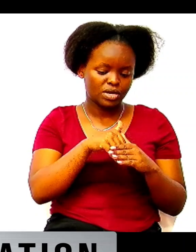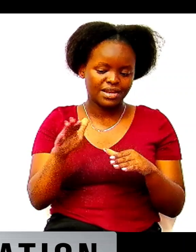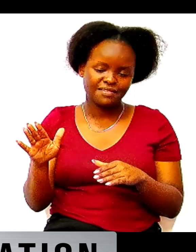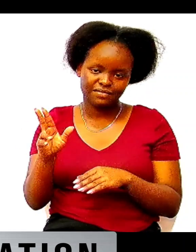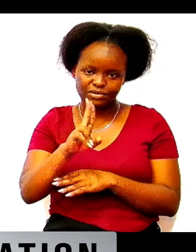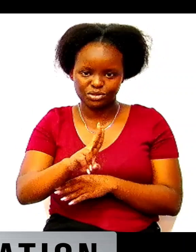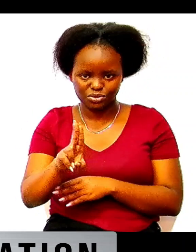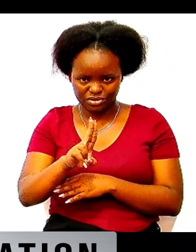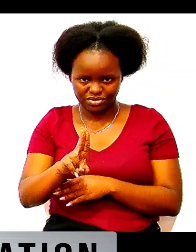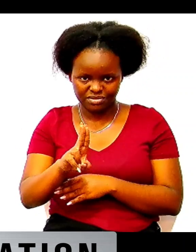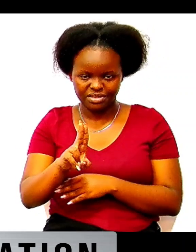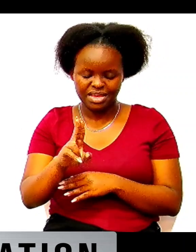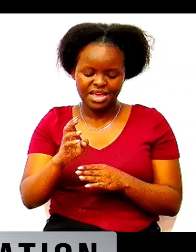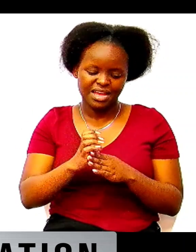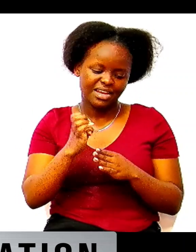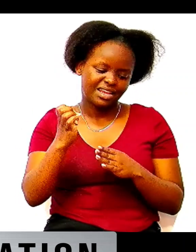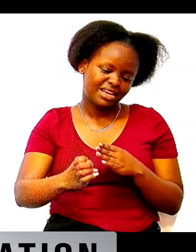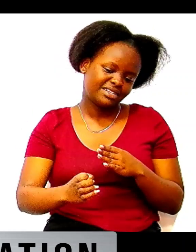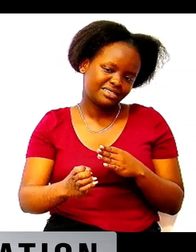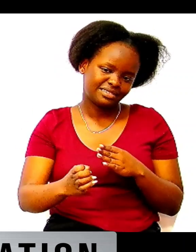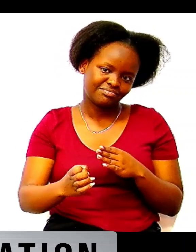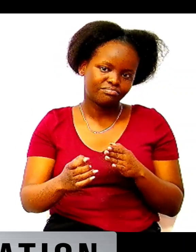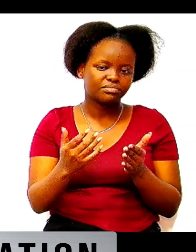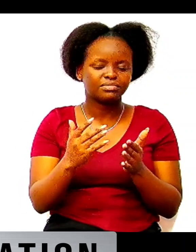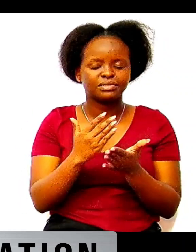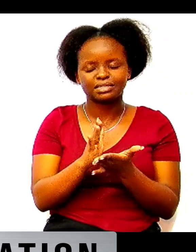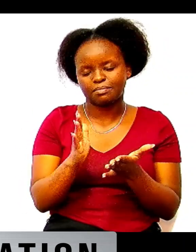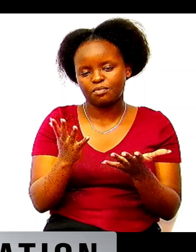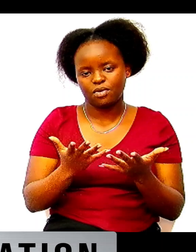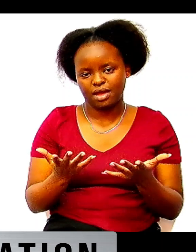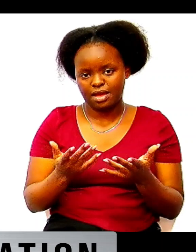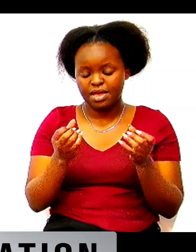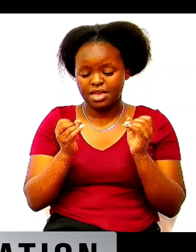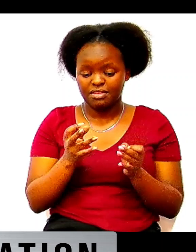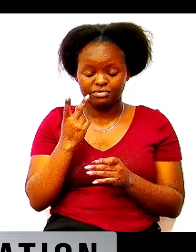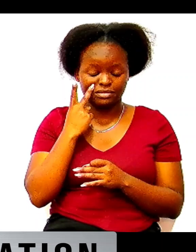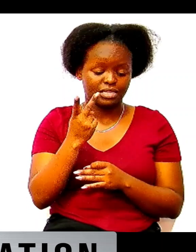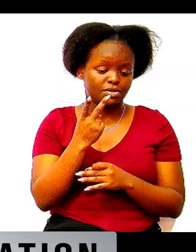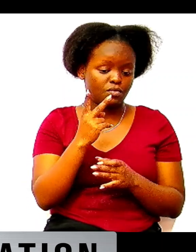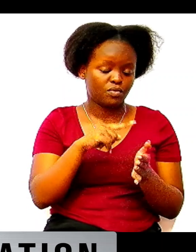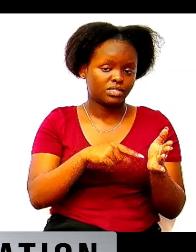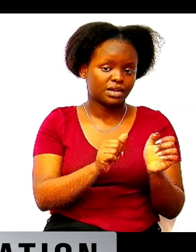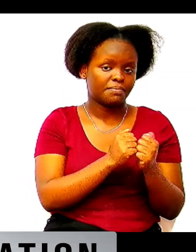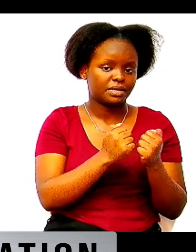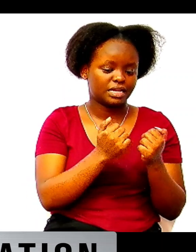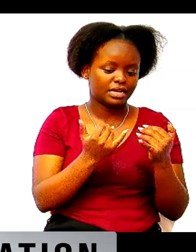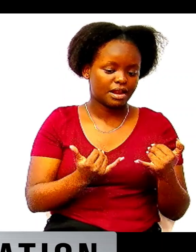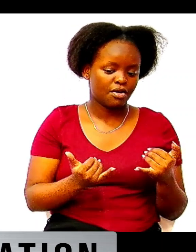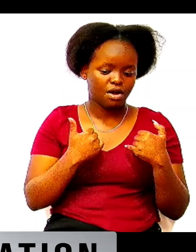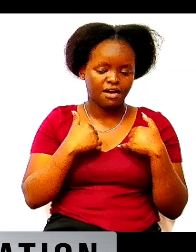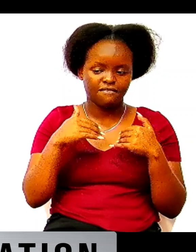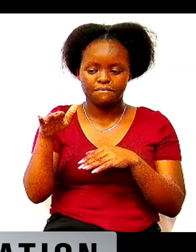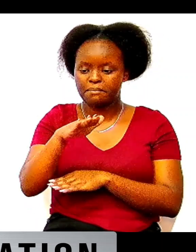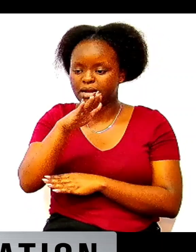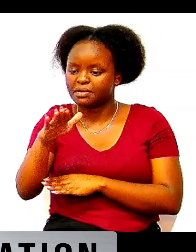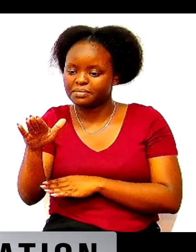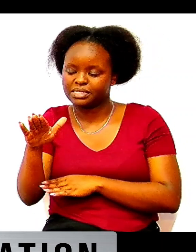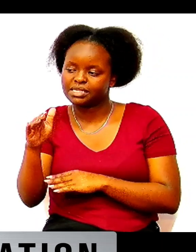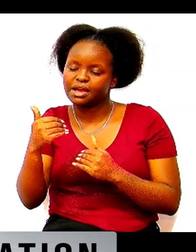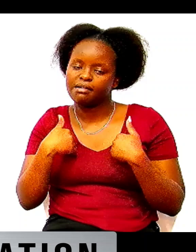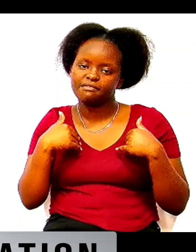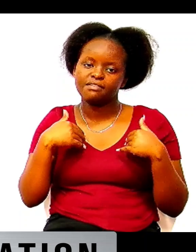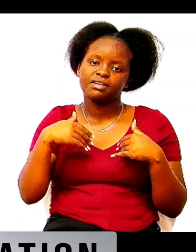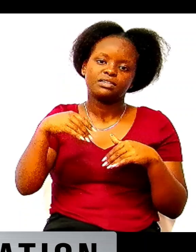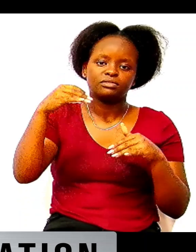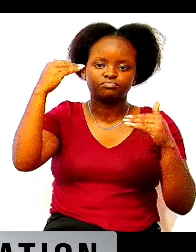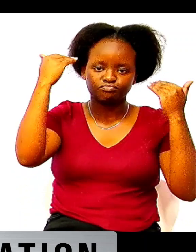and it needs to end up at somewhere. Because you see what is happening. We are having a parliament, we are having a